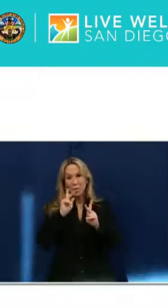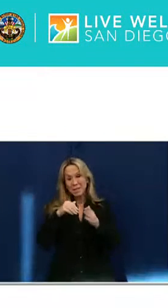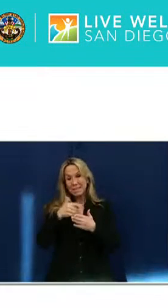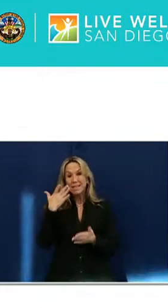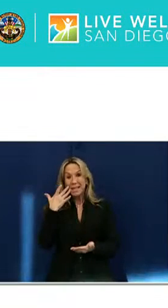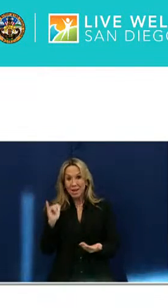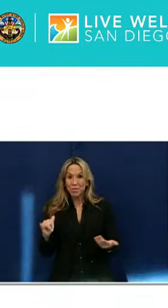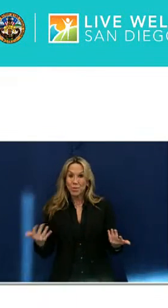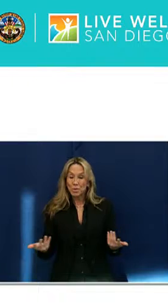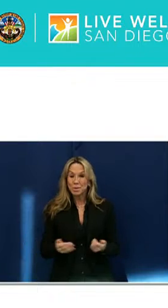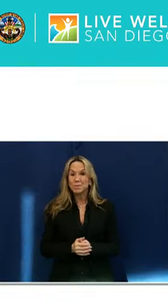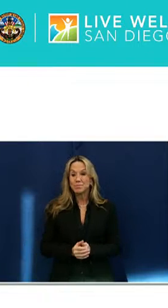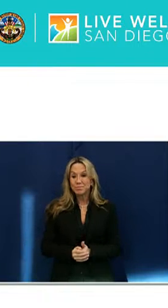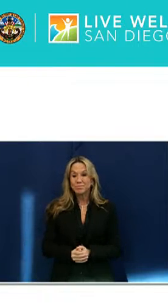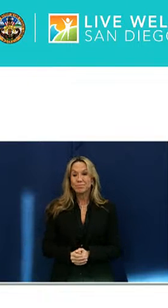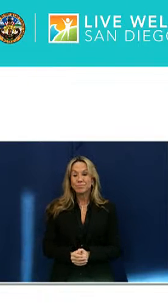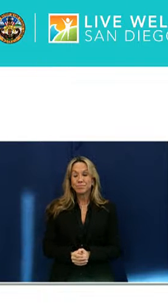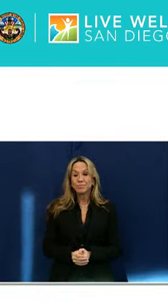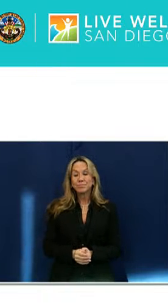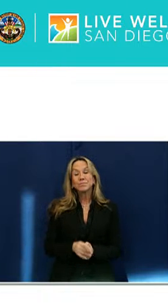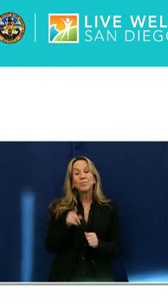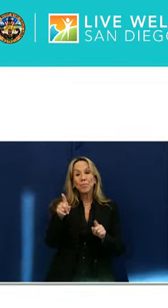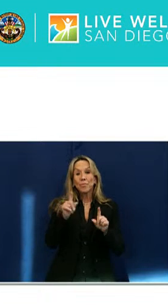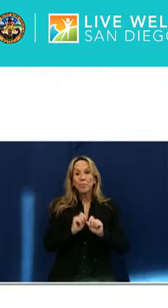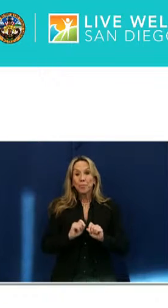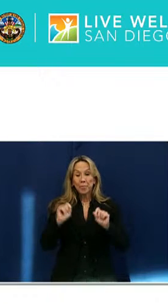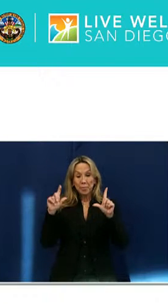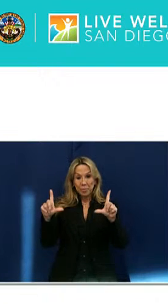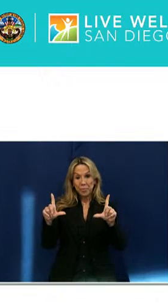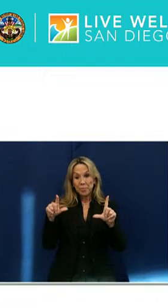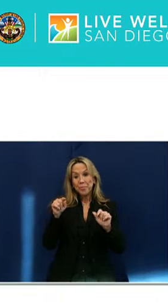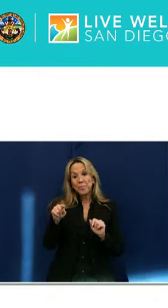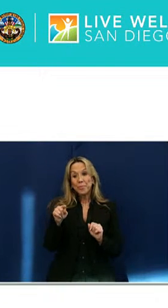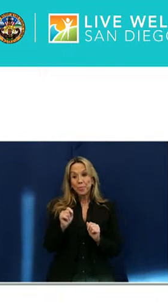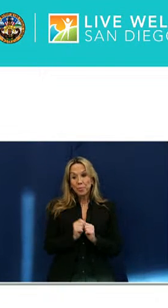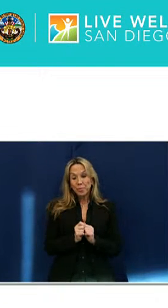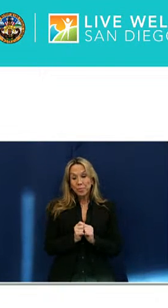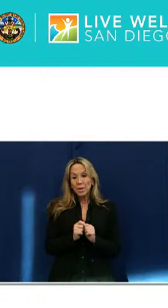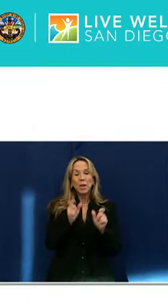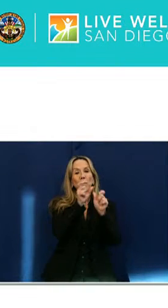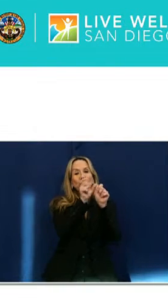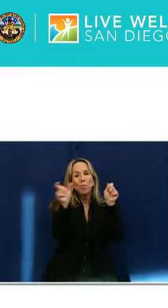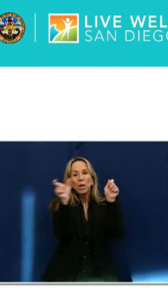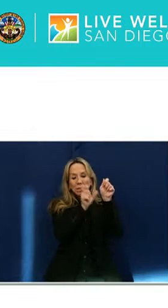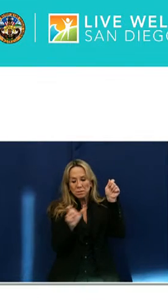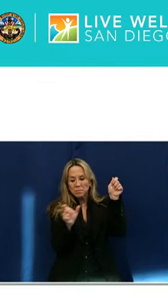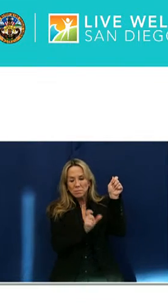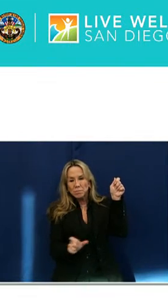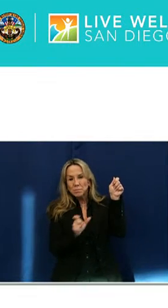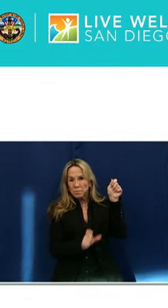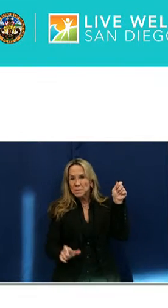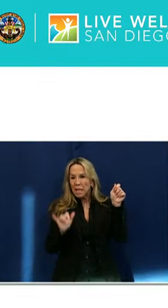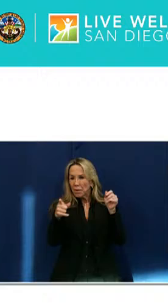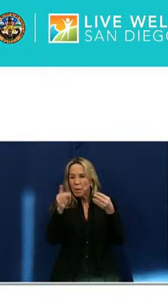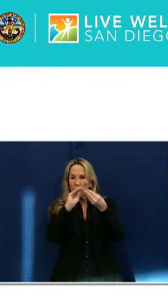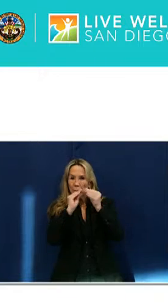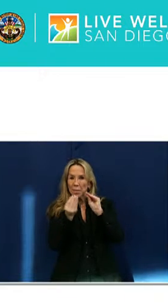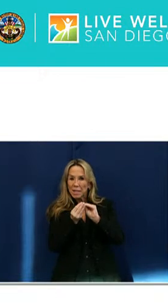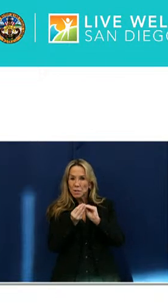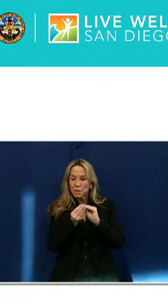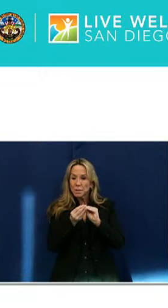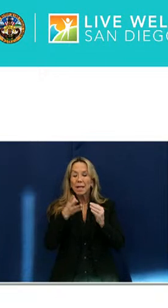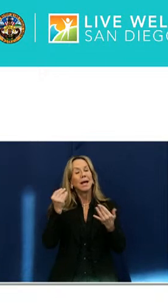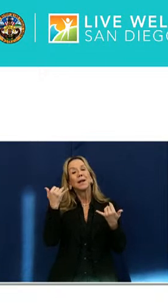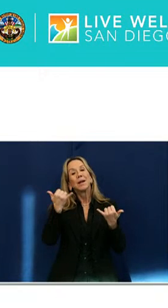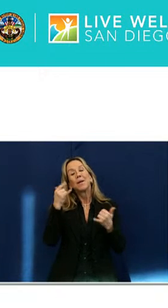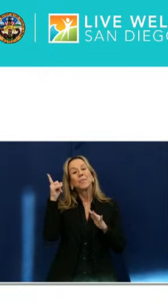slide, this slide shows the breakdown of the metrics, even though we are on what the state is